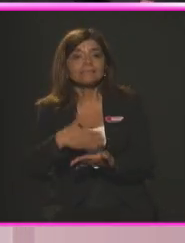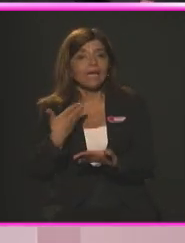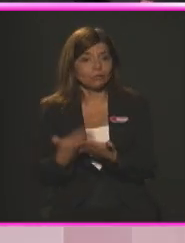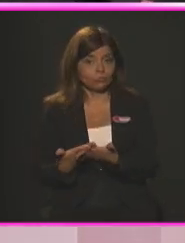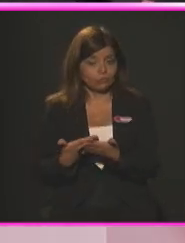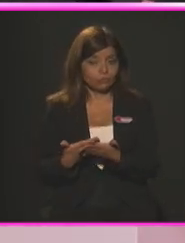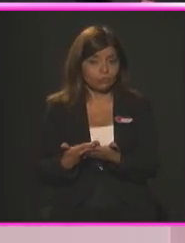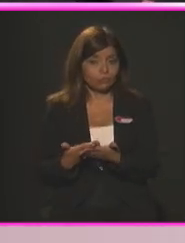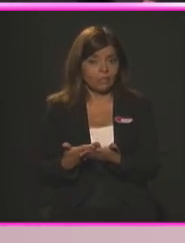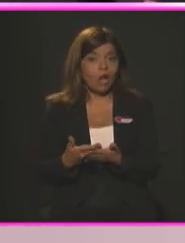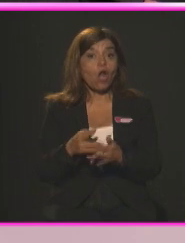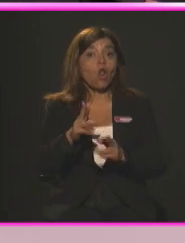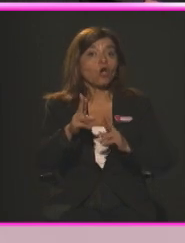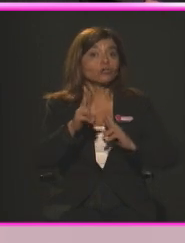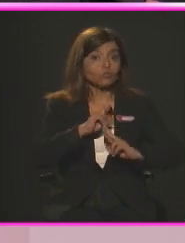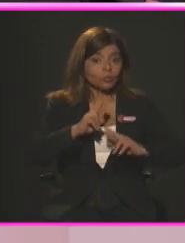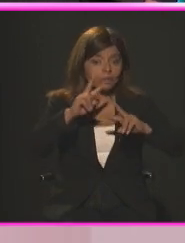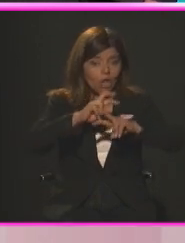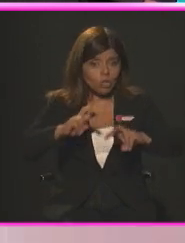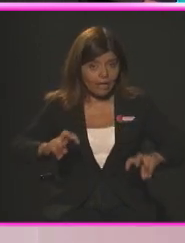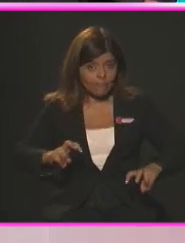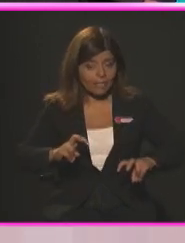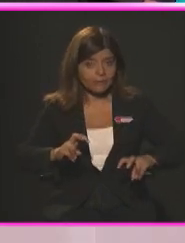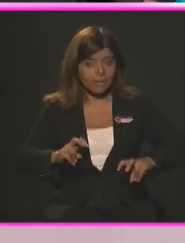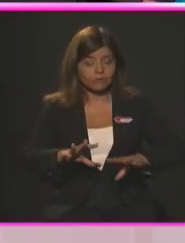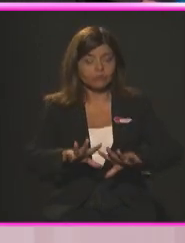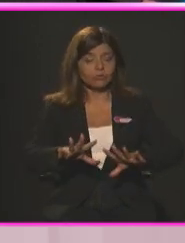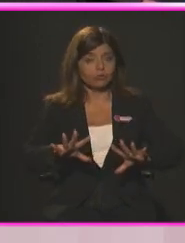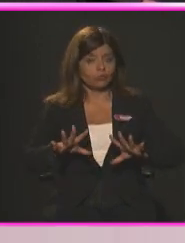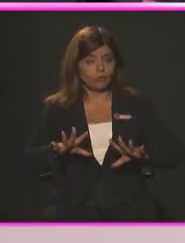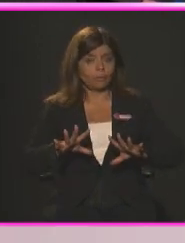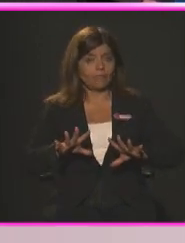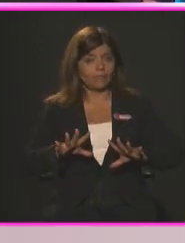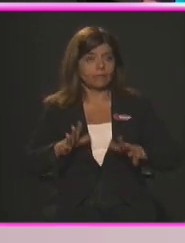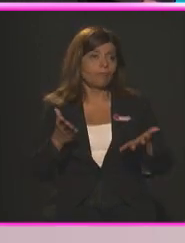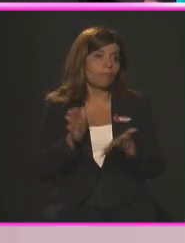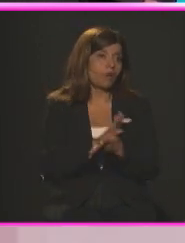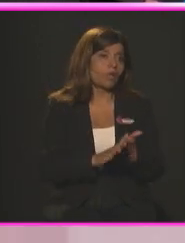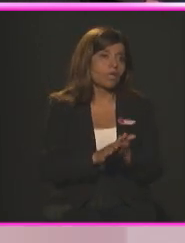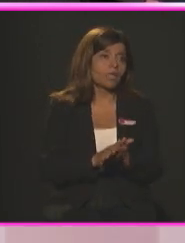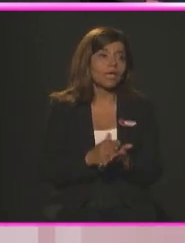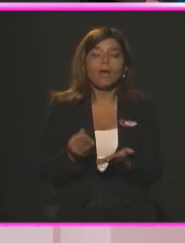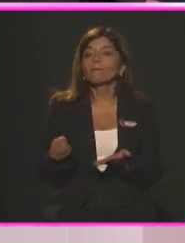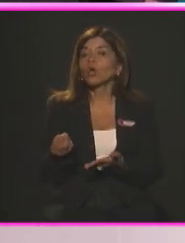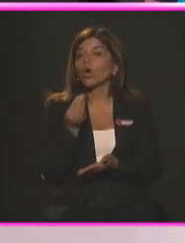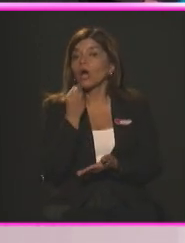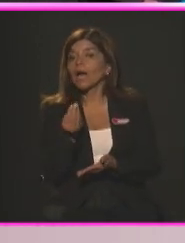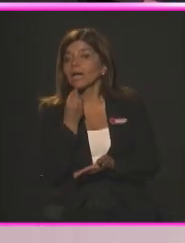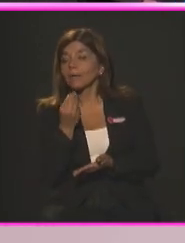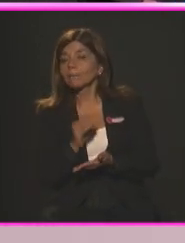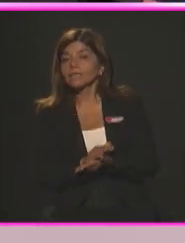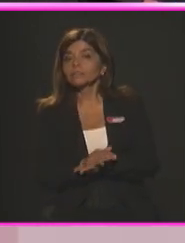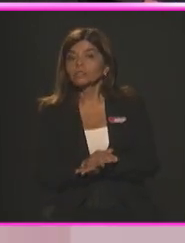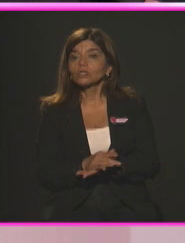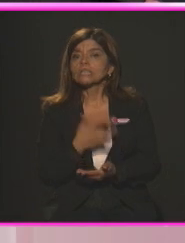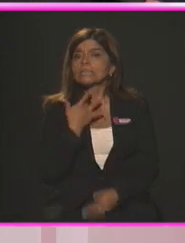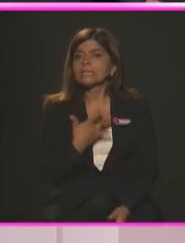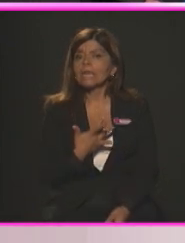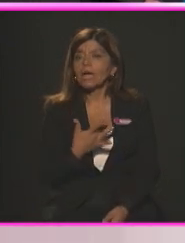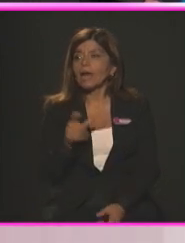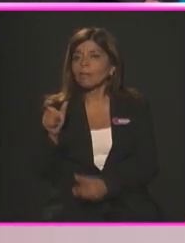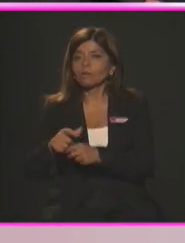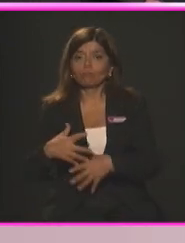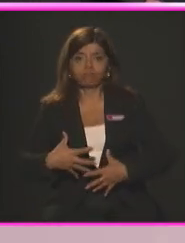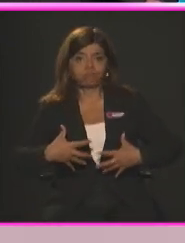surprising. So when we think about the foods that we stereotypically think thin and fat people eat, the food that caused most